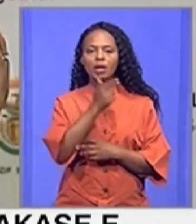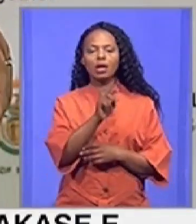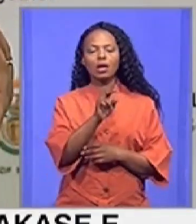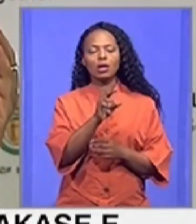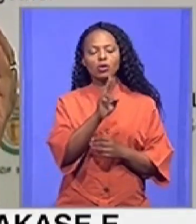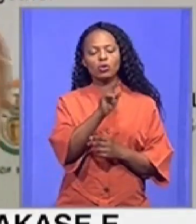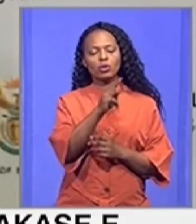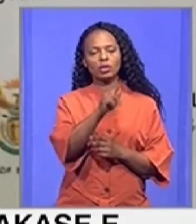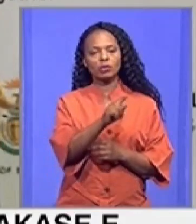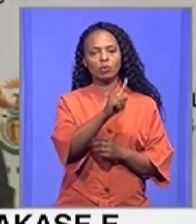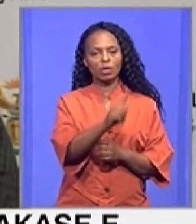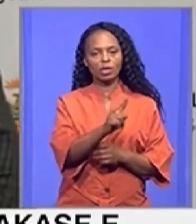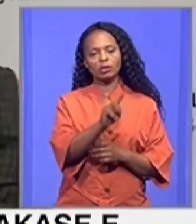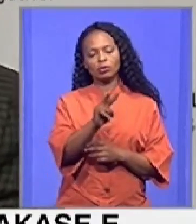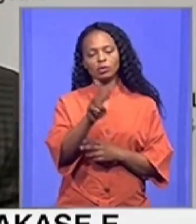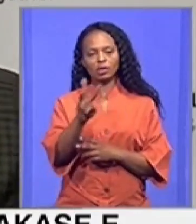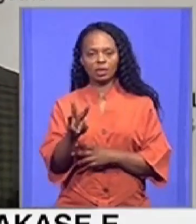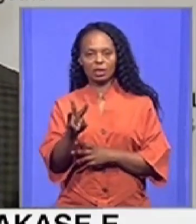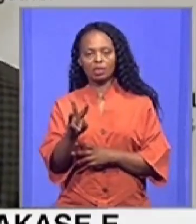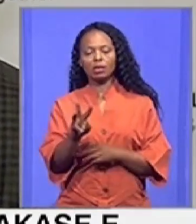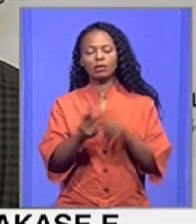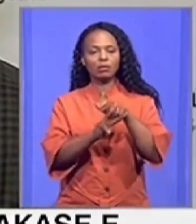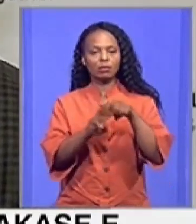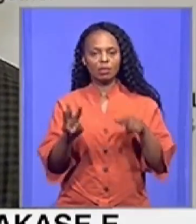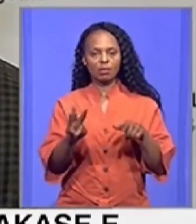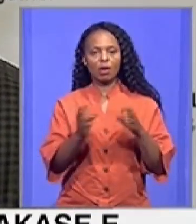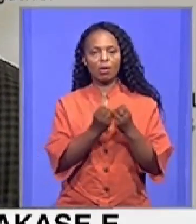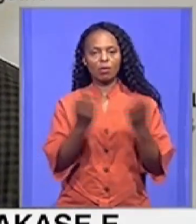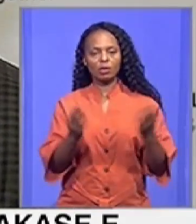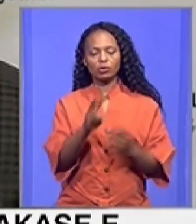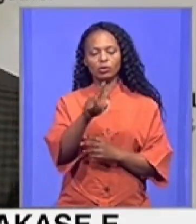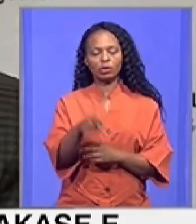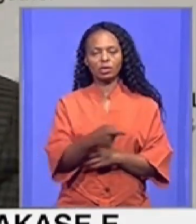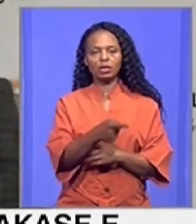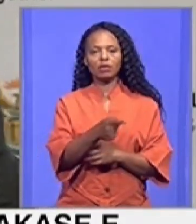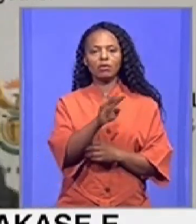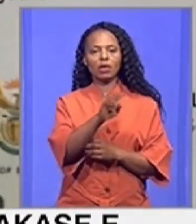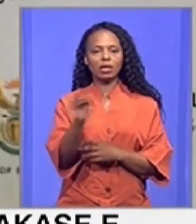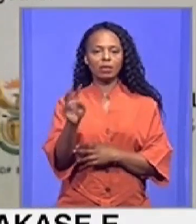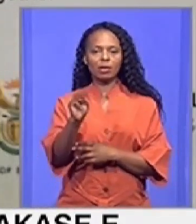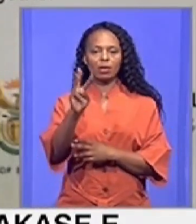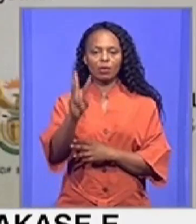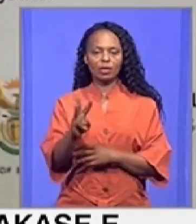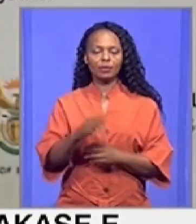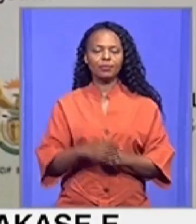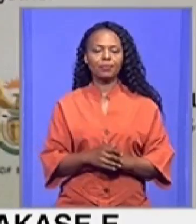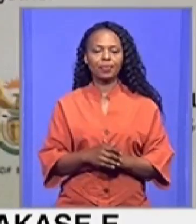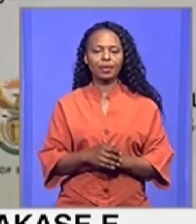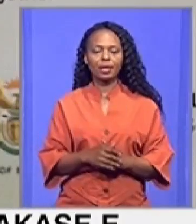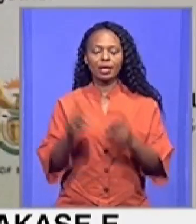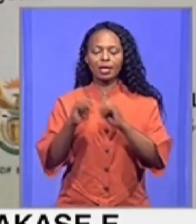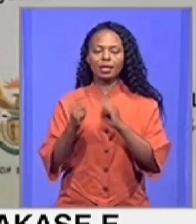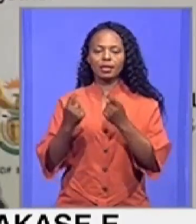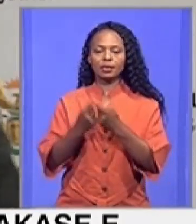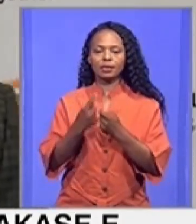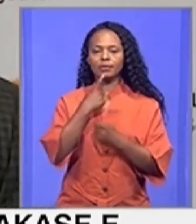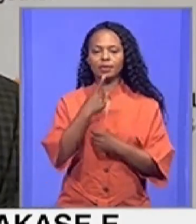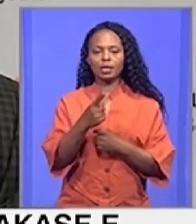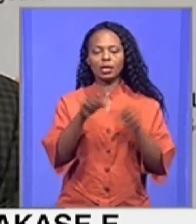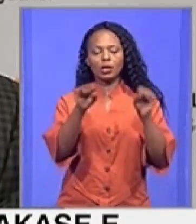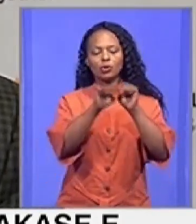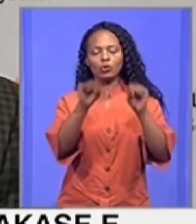these 3 units is 2,400 megawatts. The story doesn't end there. So the team that says, then there's a unit missing.